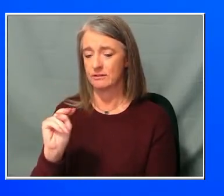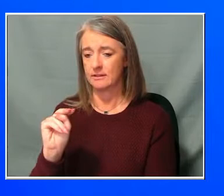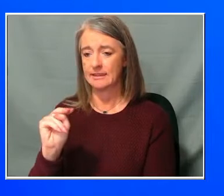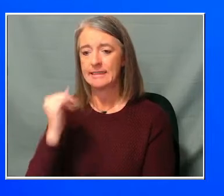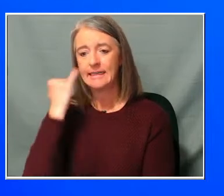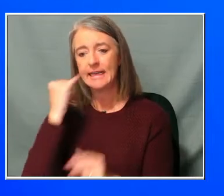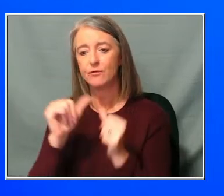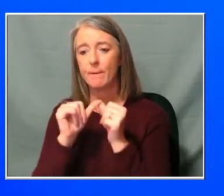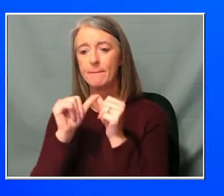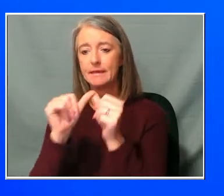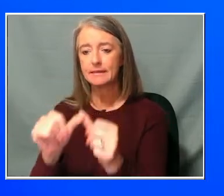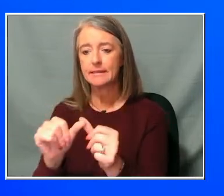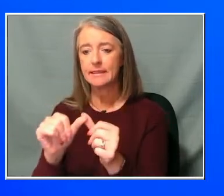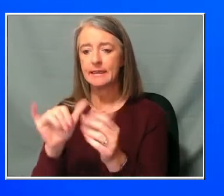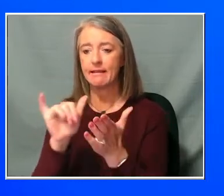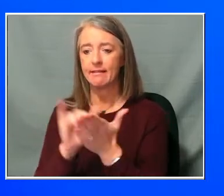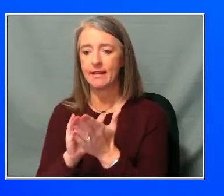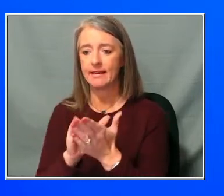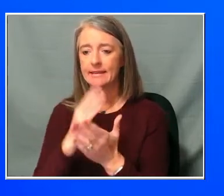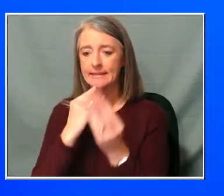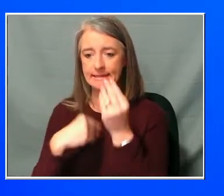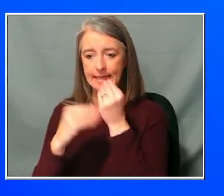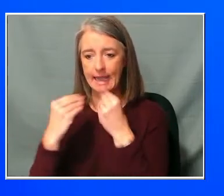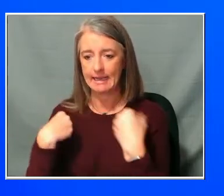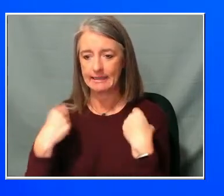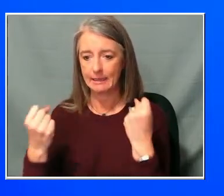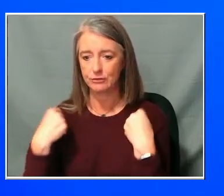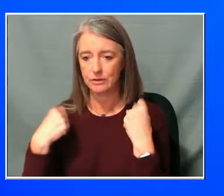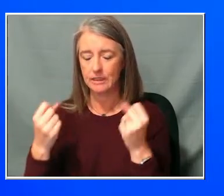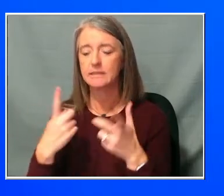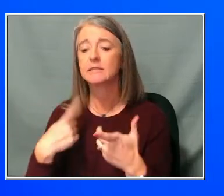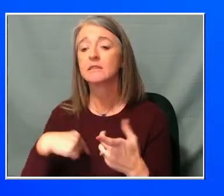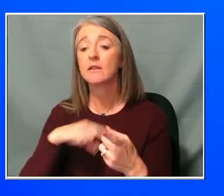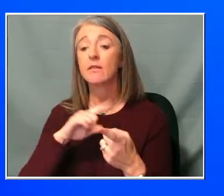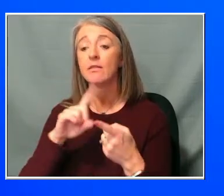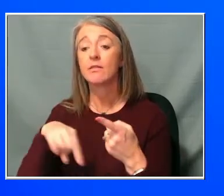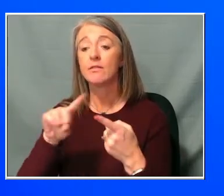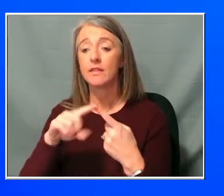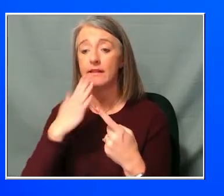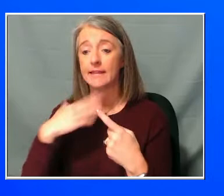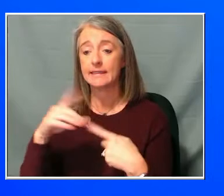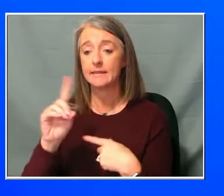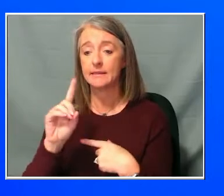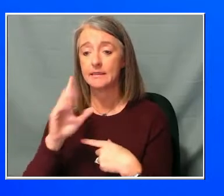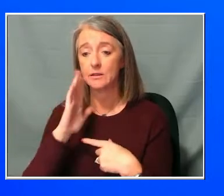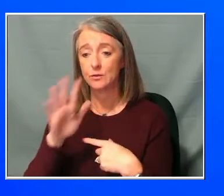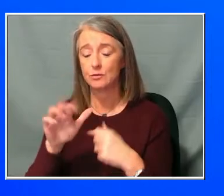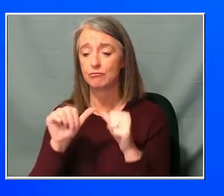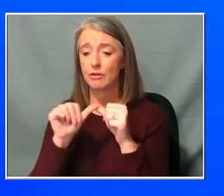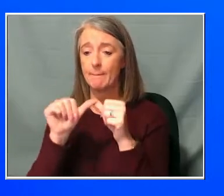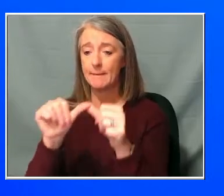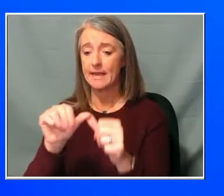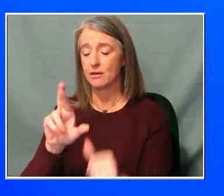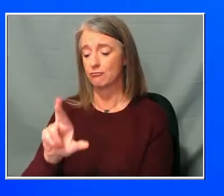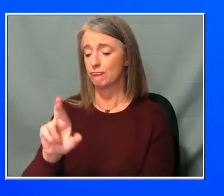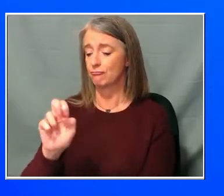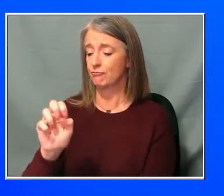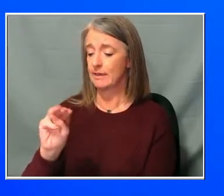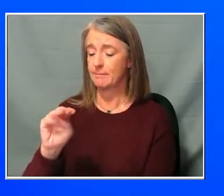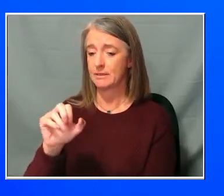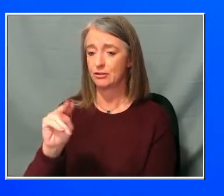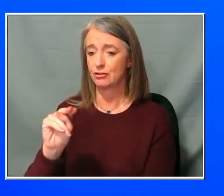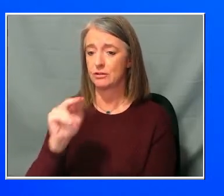maintaining certain conditions like diet and exercise, then the diabetes will remain in remission and won't reemerge.